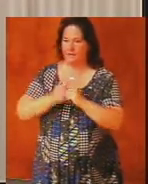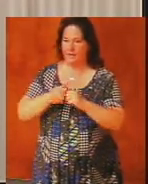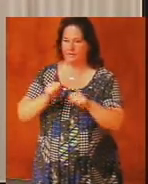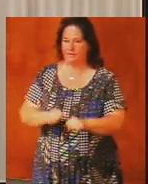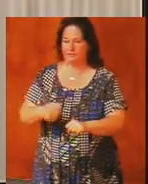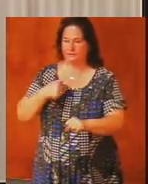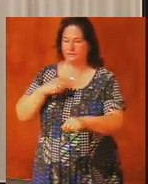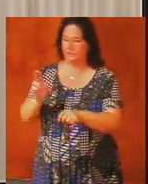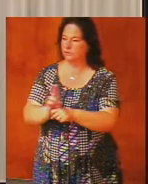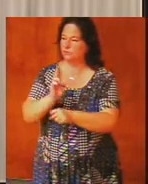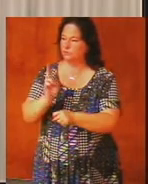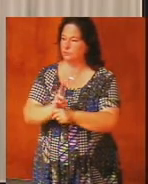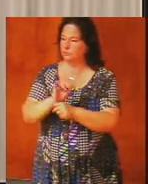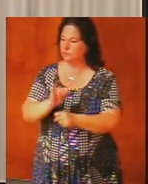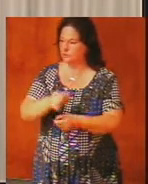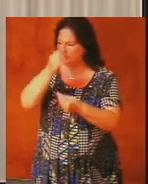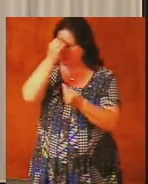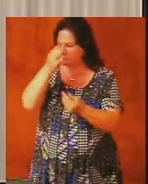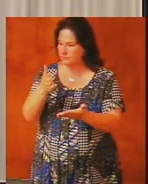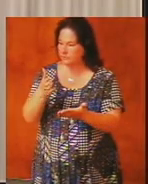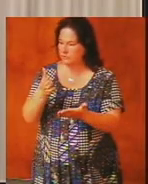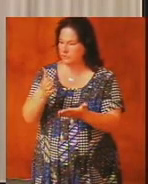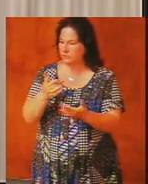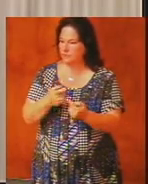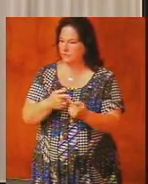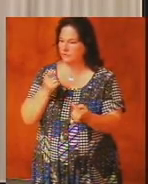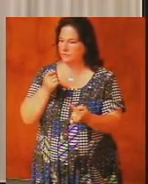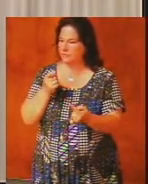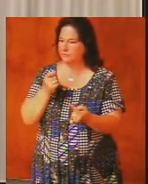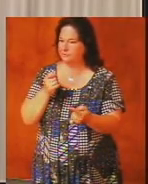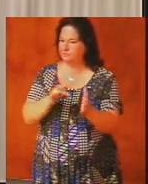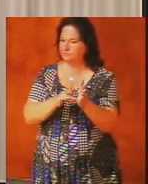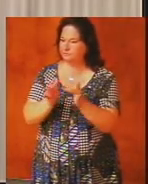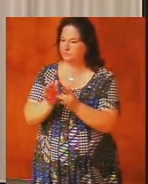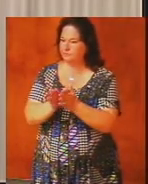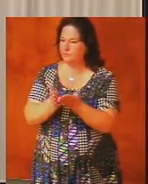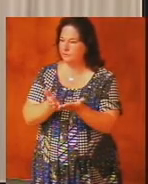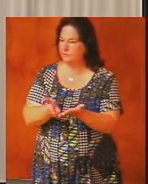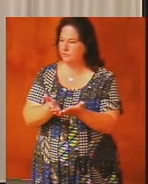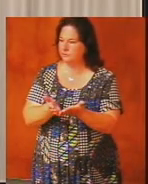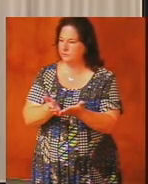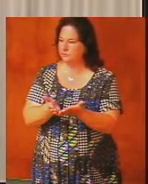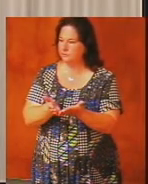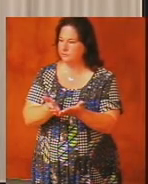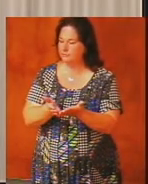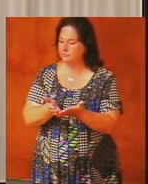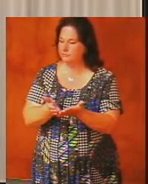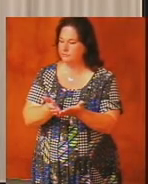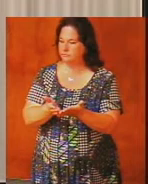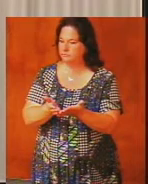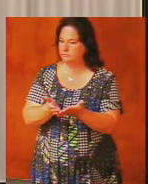I use this information from the Bible?